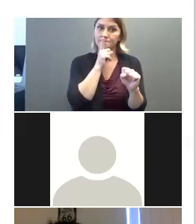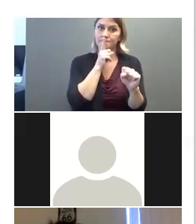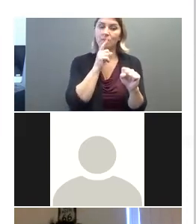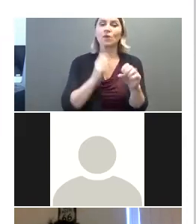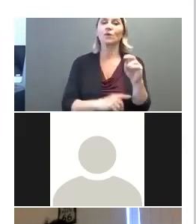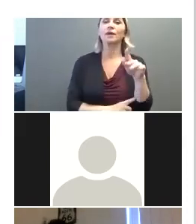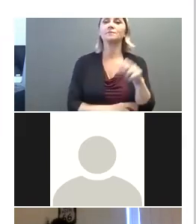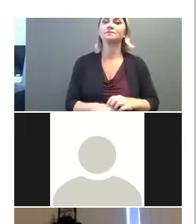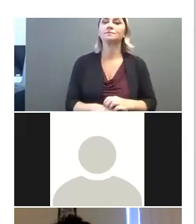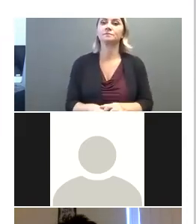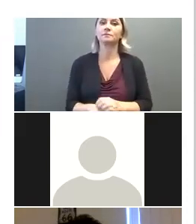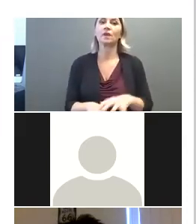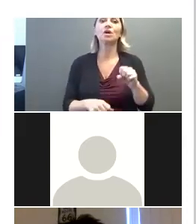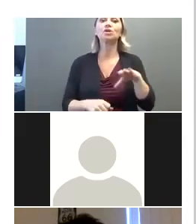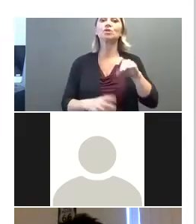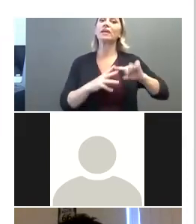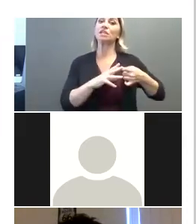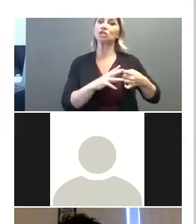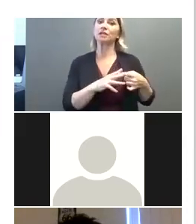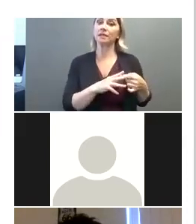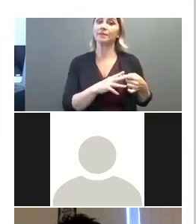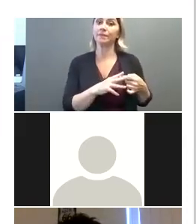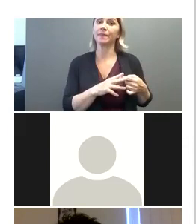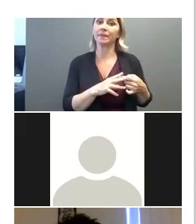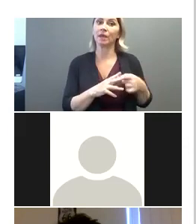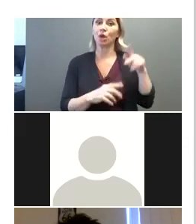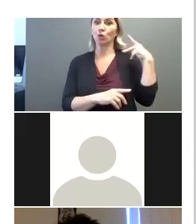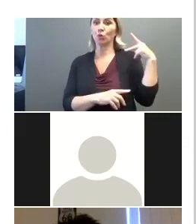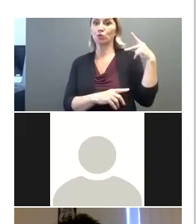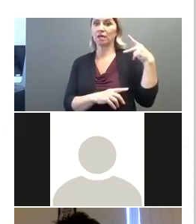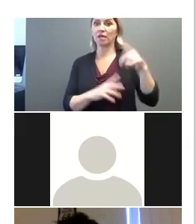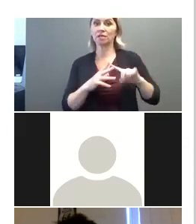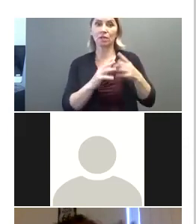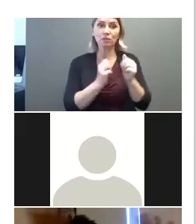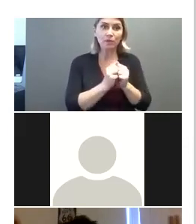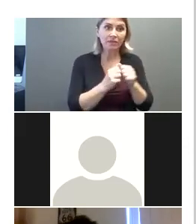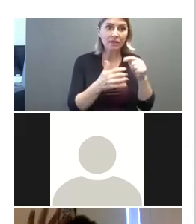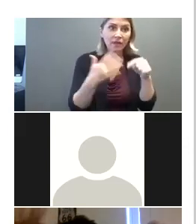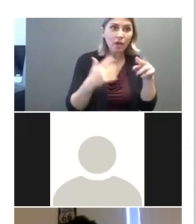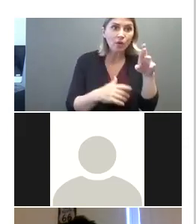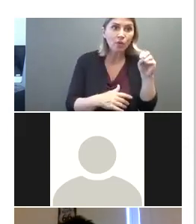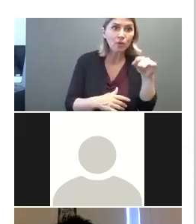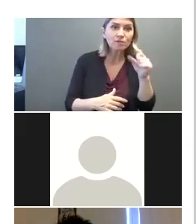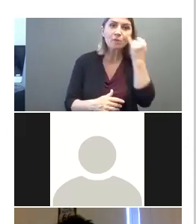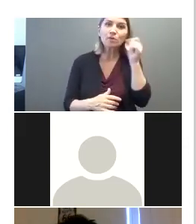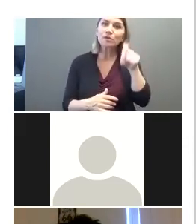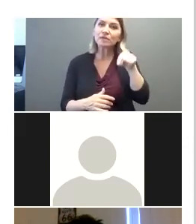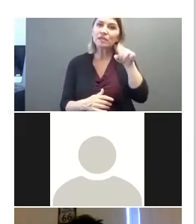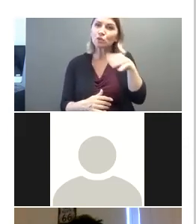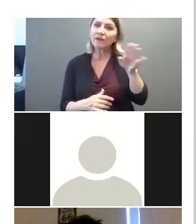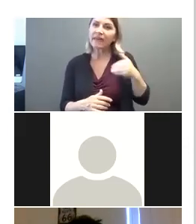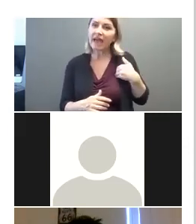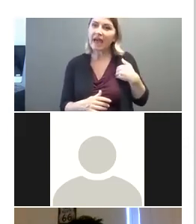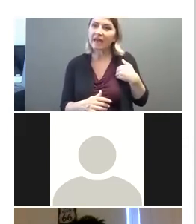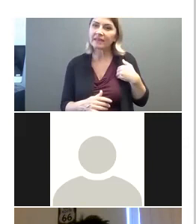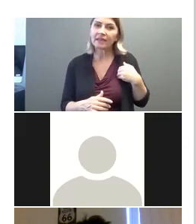okay. So initially, Kruskal starts off with these. So let's say that there is this graph that had A, B, C, D, E,